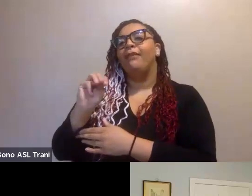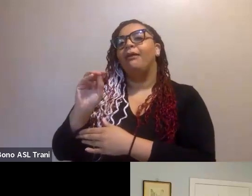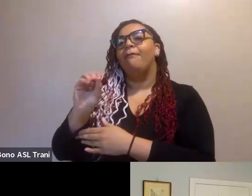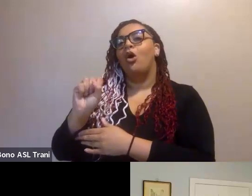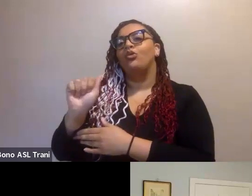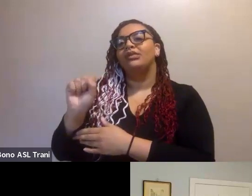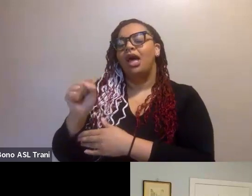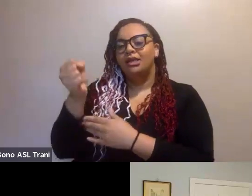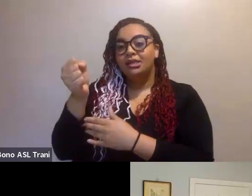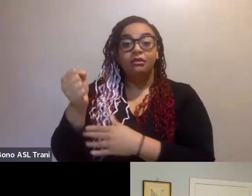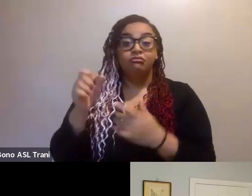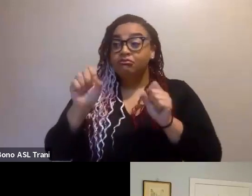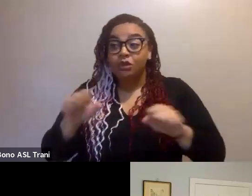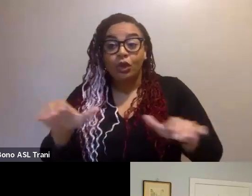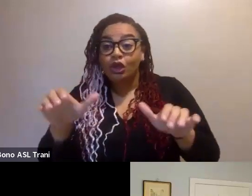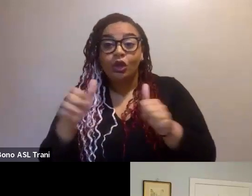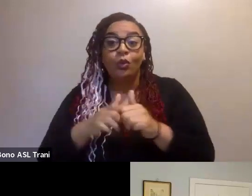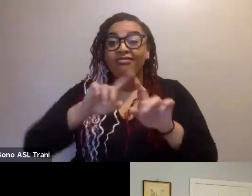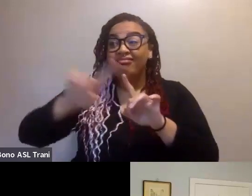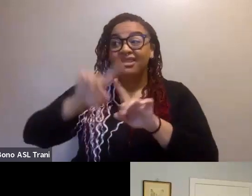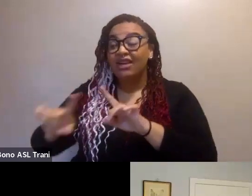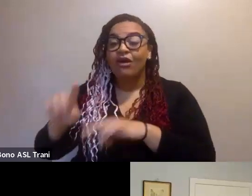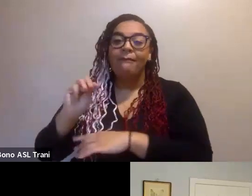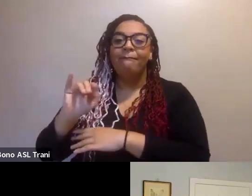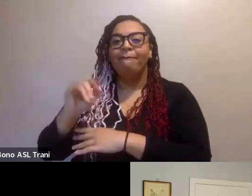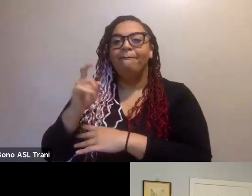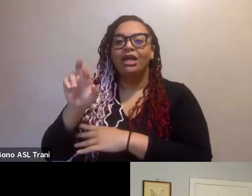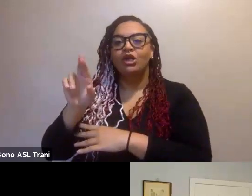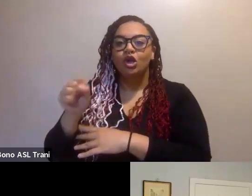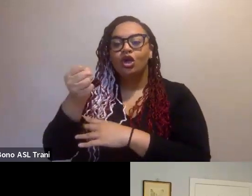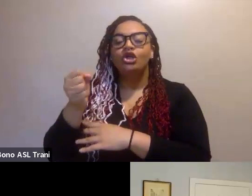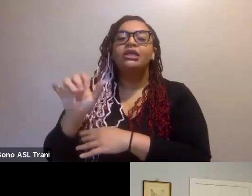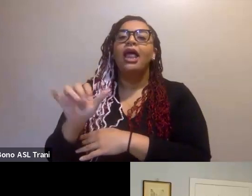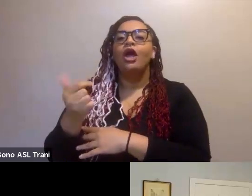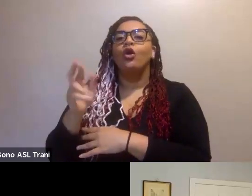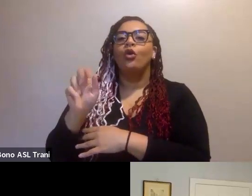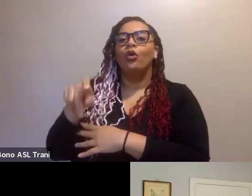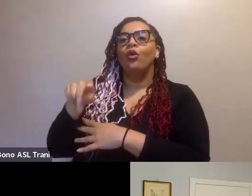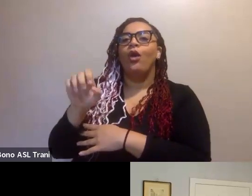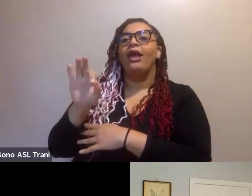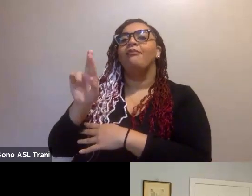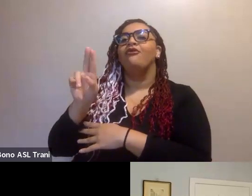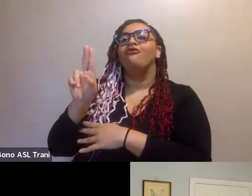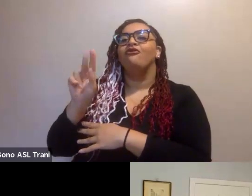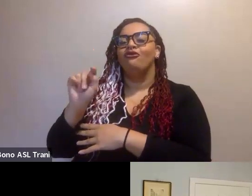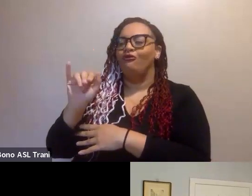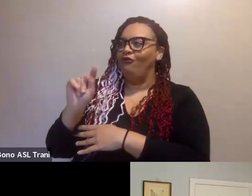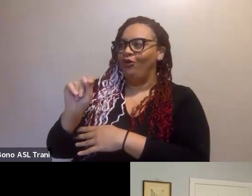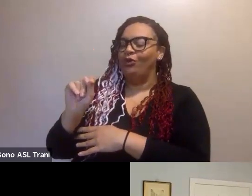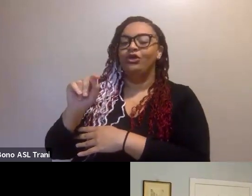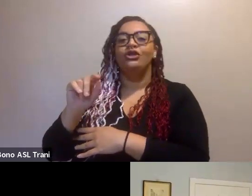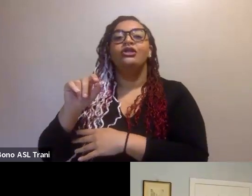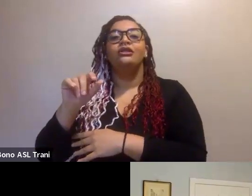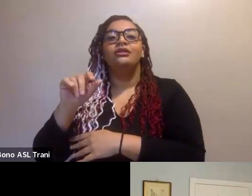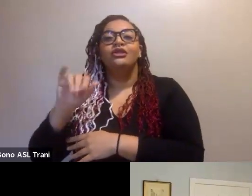kind of mixers. I like that. Like besides orange juice, like doing like grapefruit juice or just having so many of those options available are really